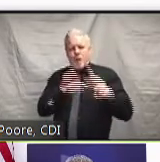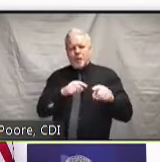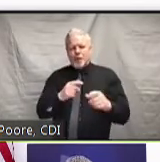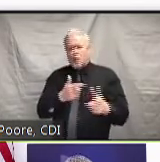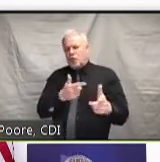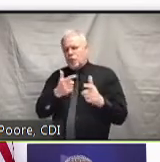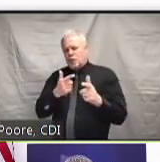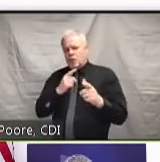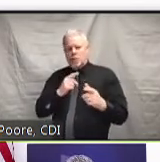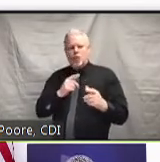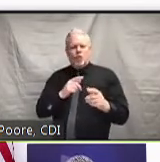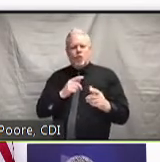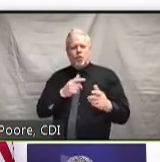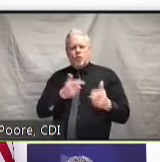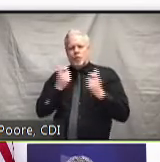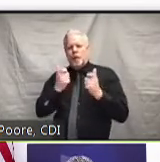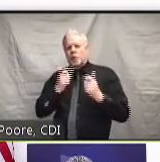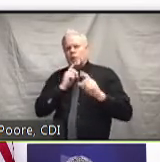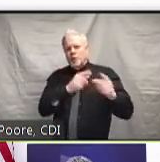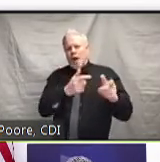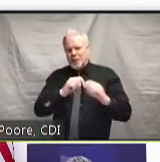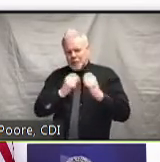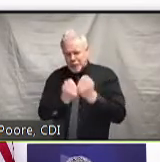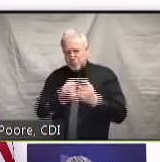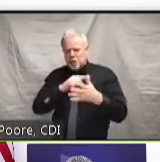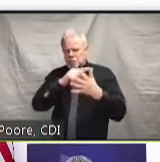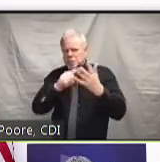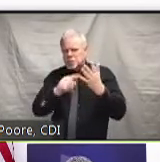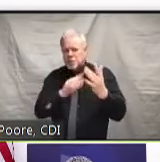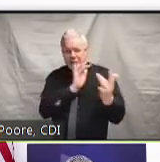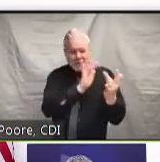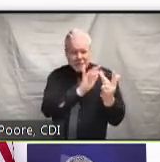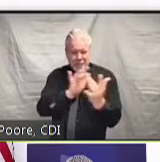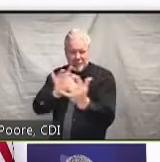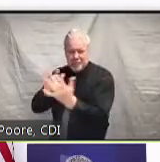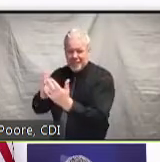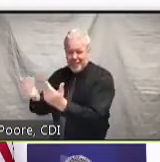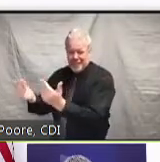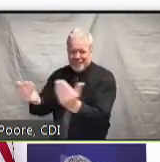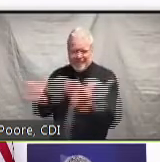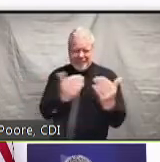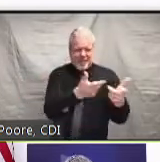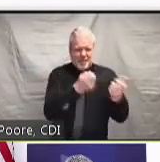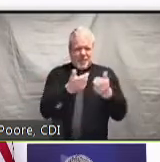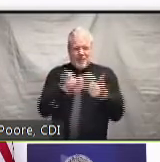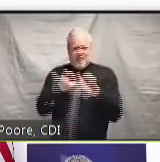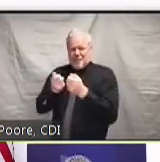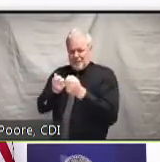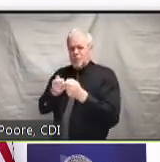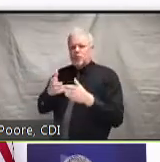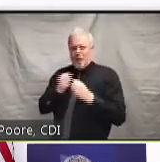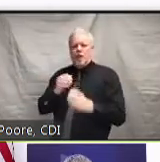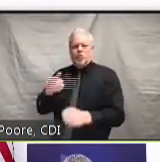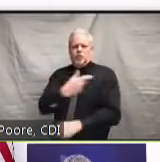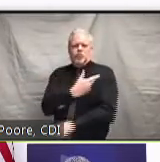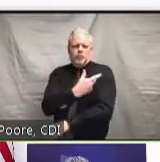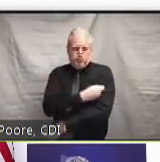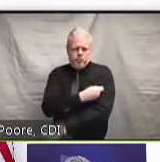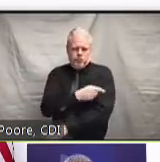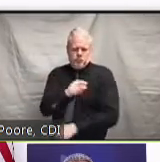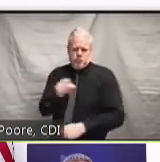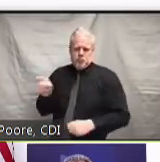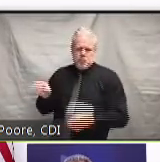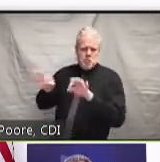an equitable distribution of the vaccine. As with all of our vaccination efforts, though, remember this is a appointment